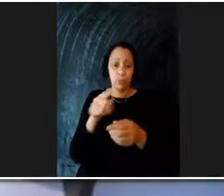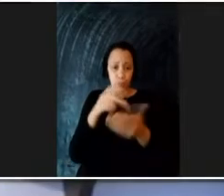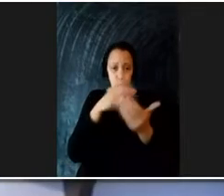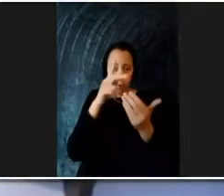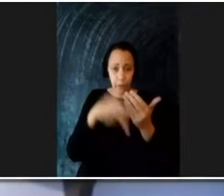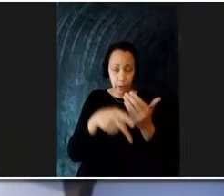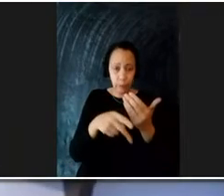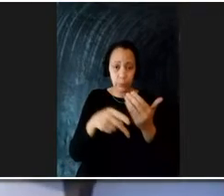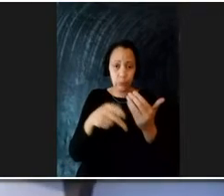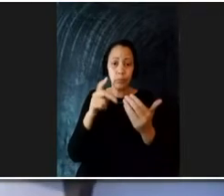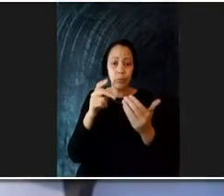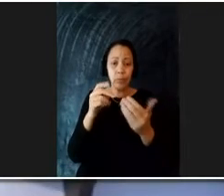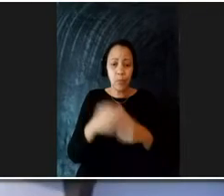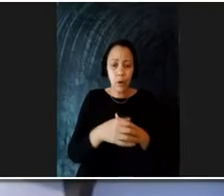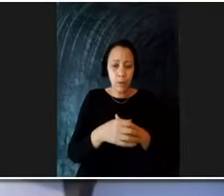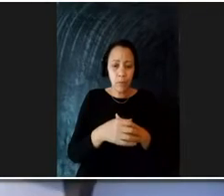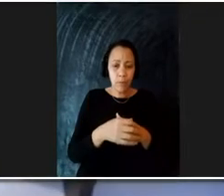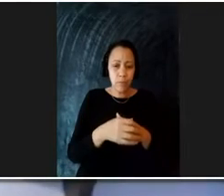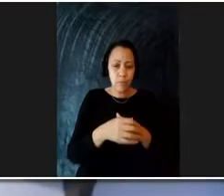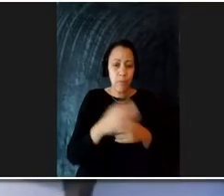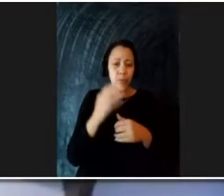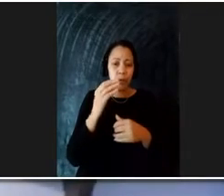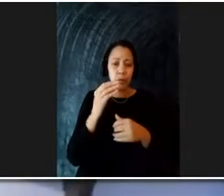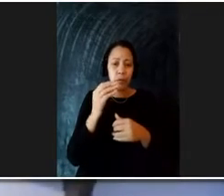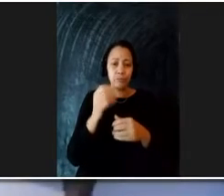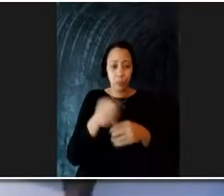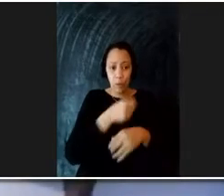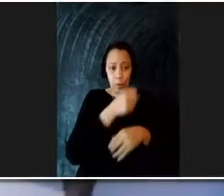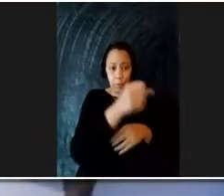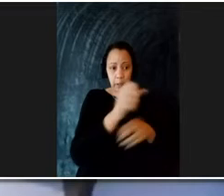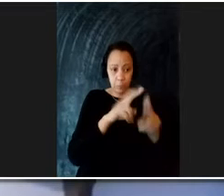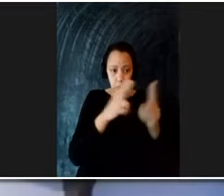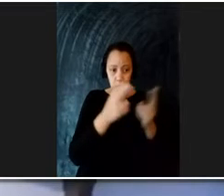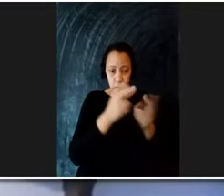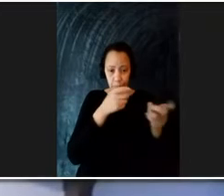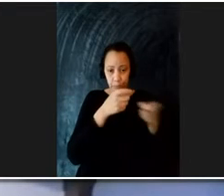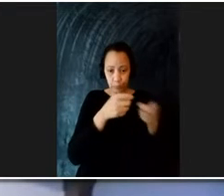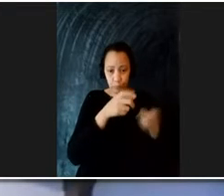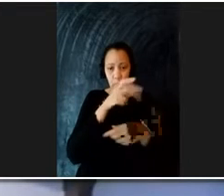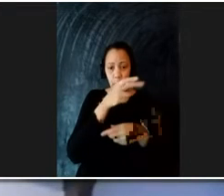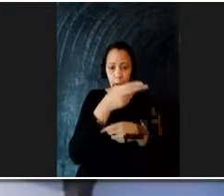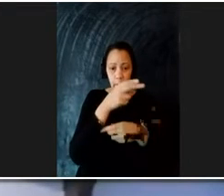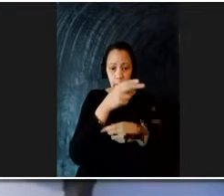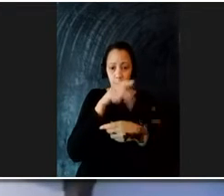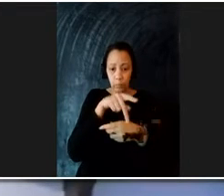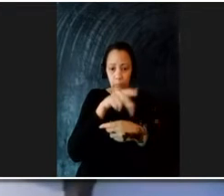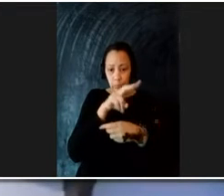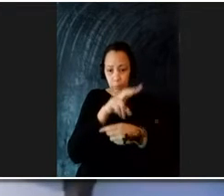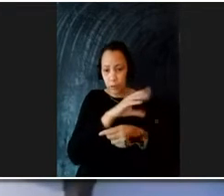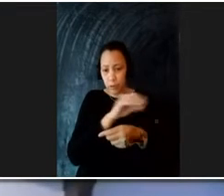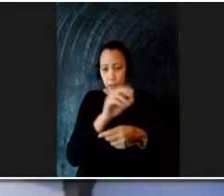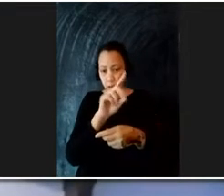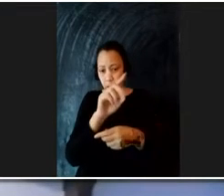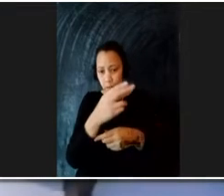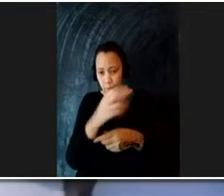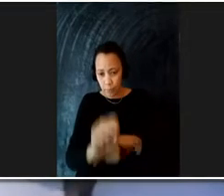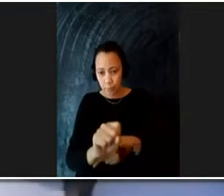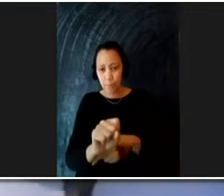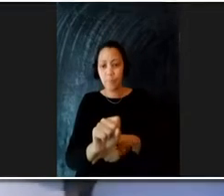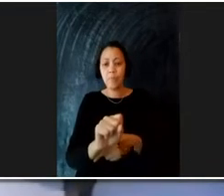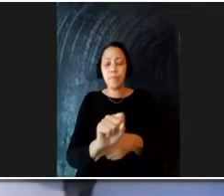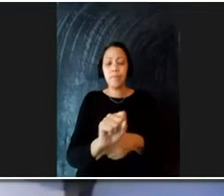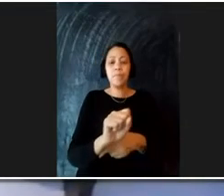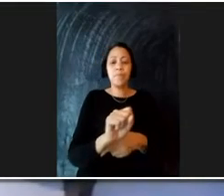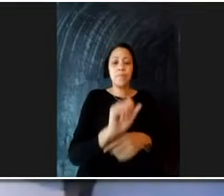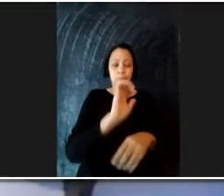City FS which is very new and allows people in shelter only in DHS Shelter to